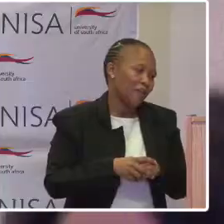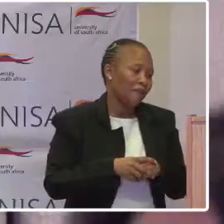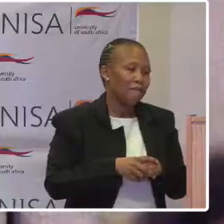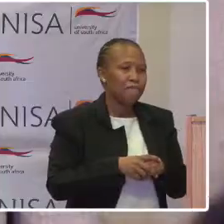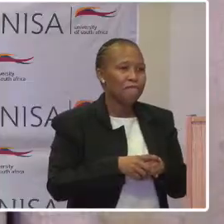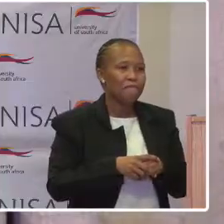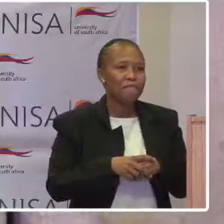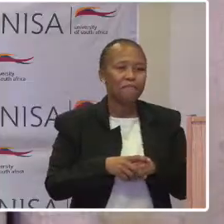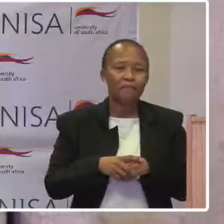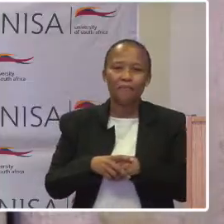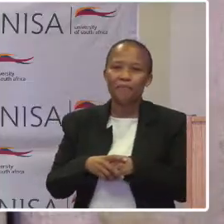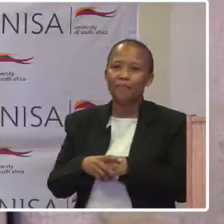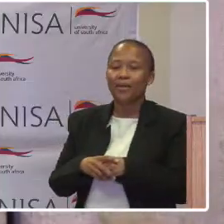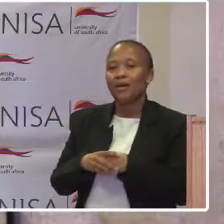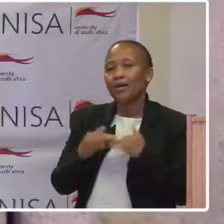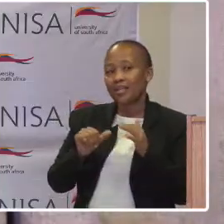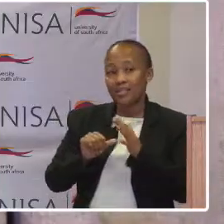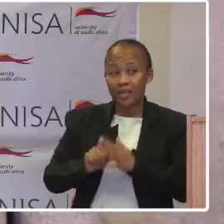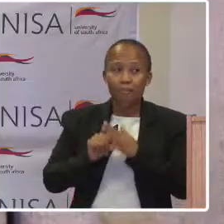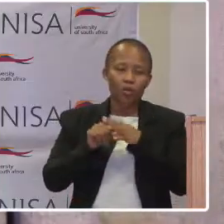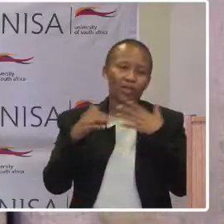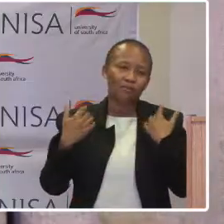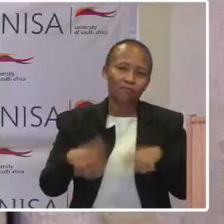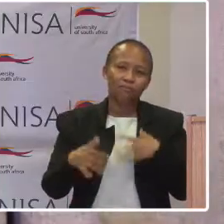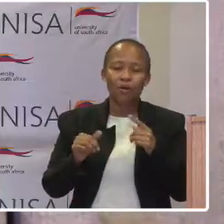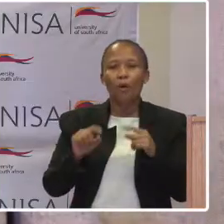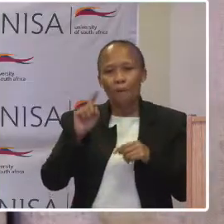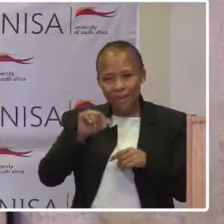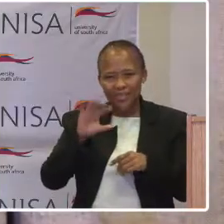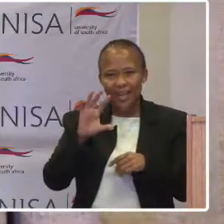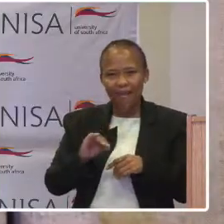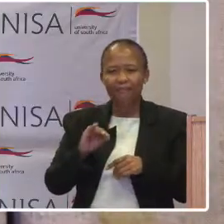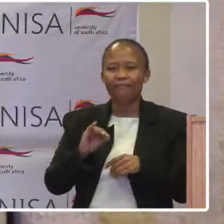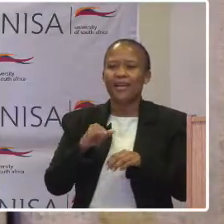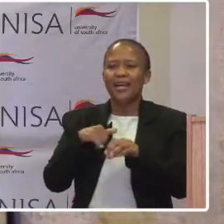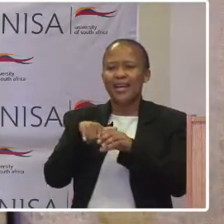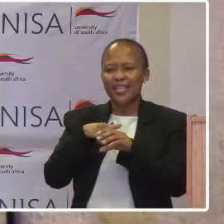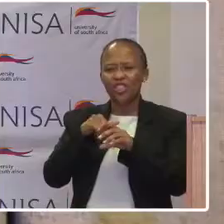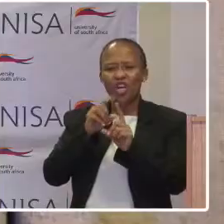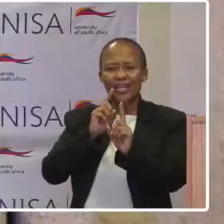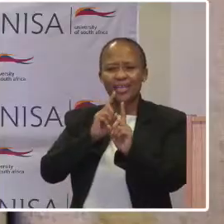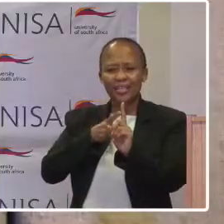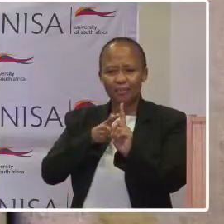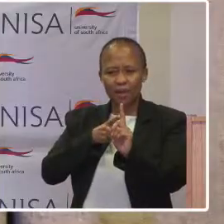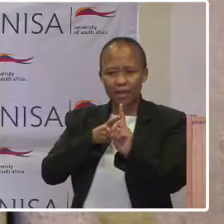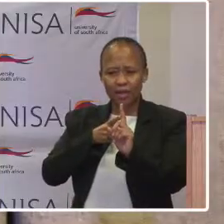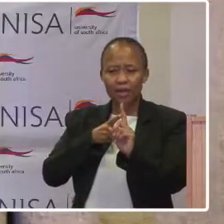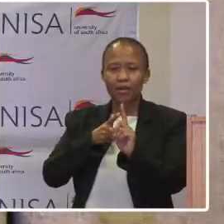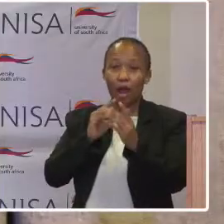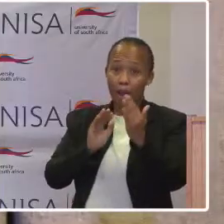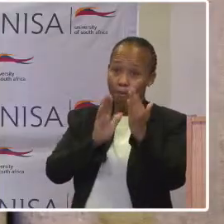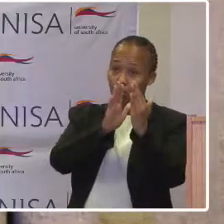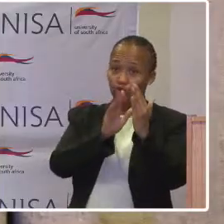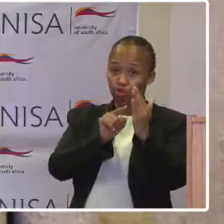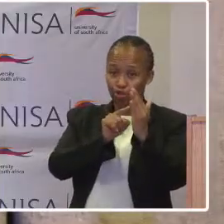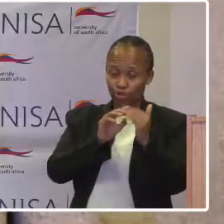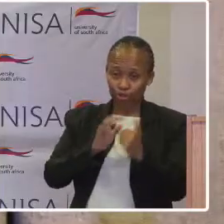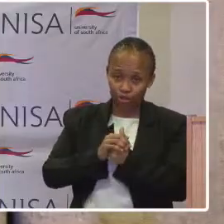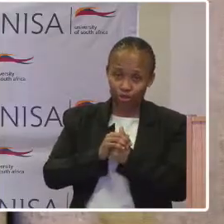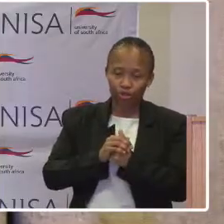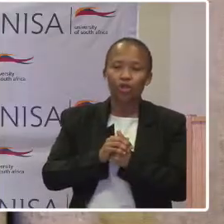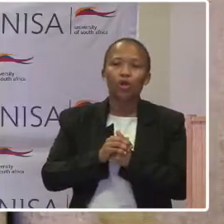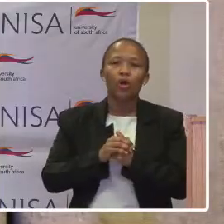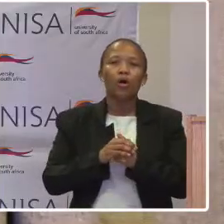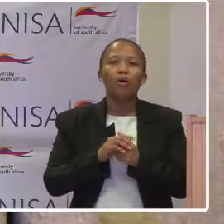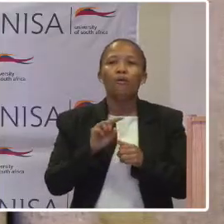see it's necessary to have an interdisciplinary approach towards our problems, because it's very much a